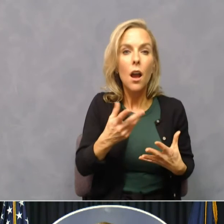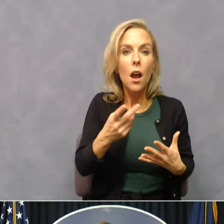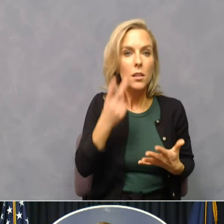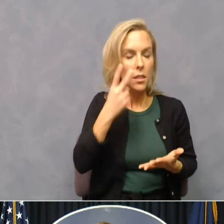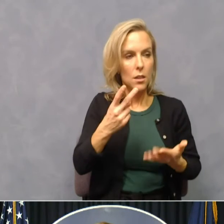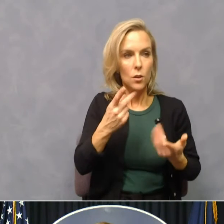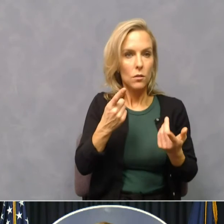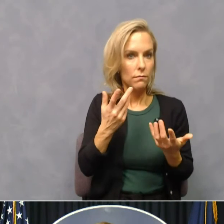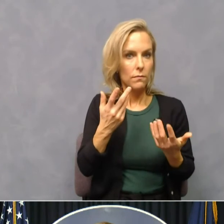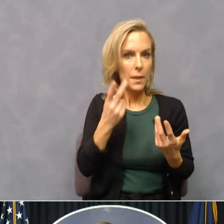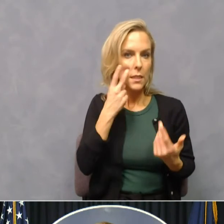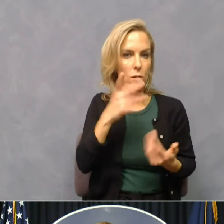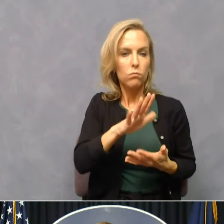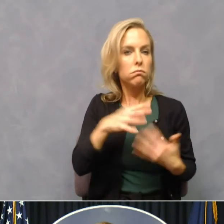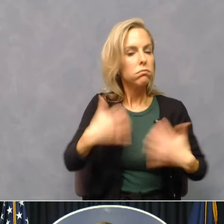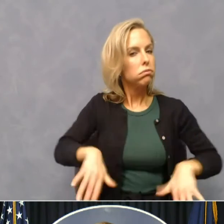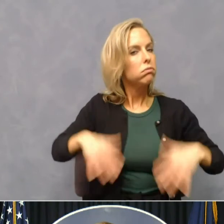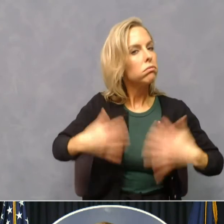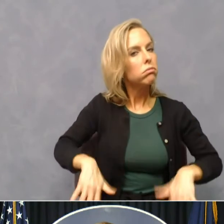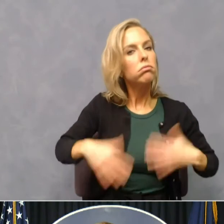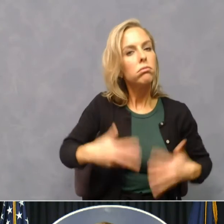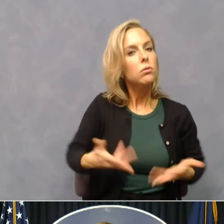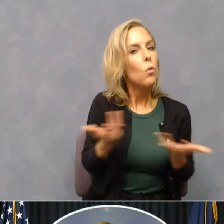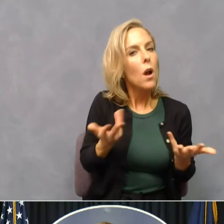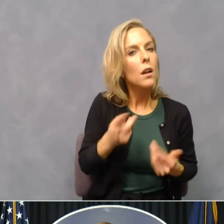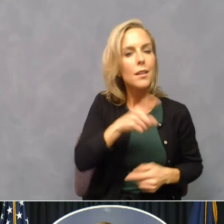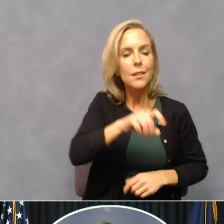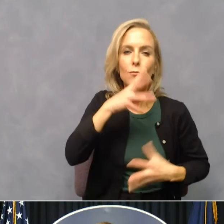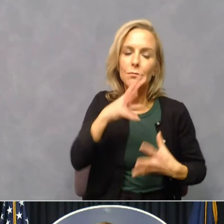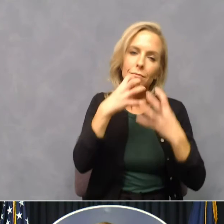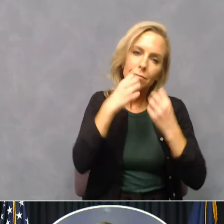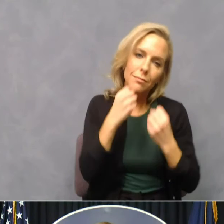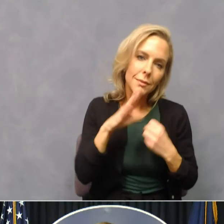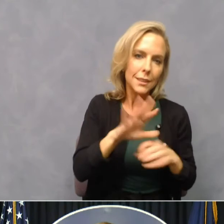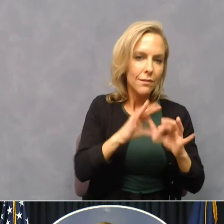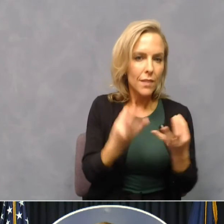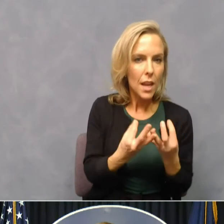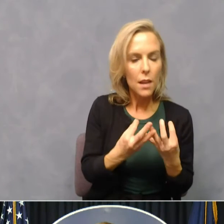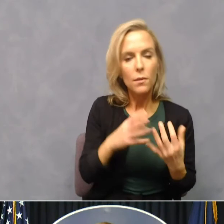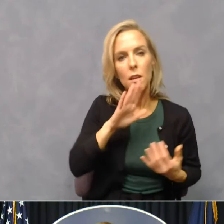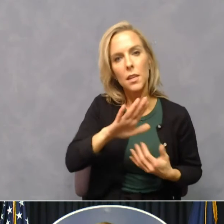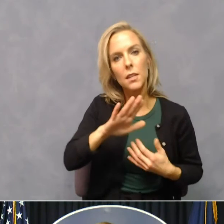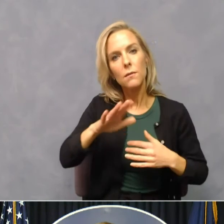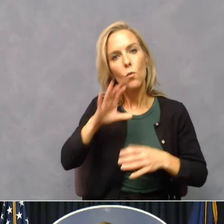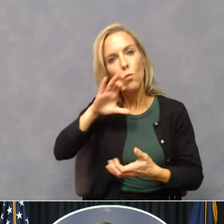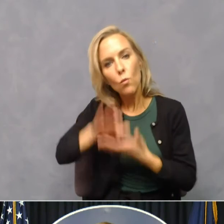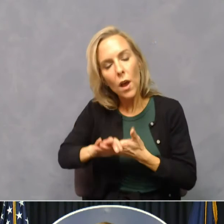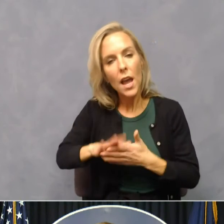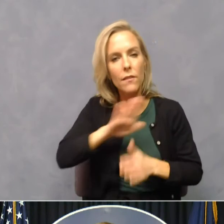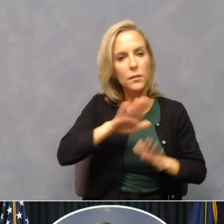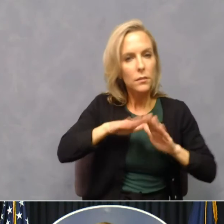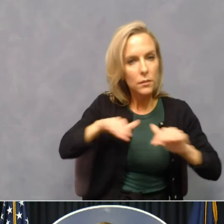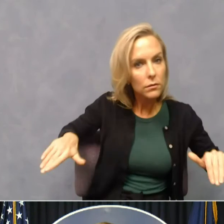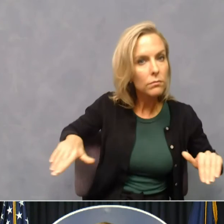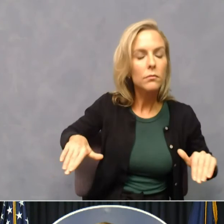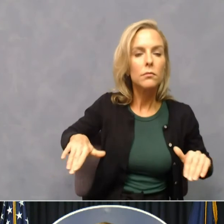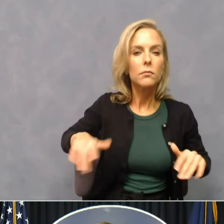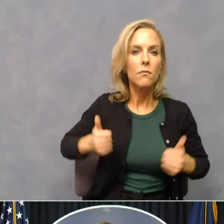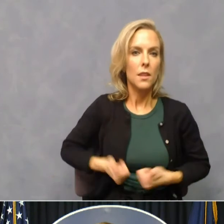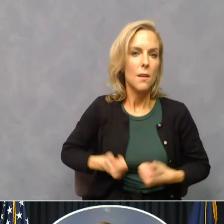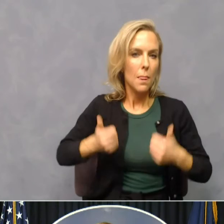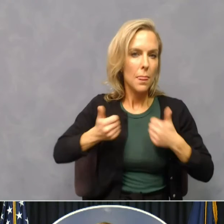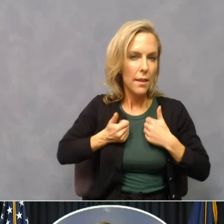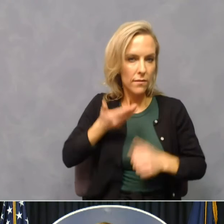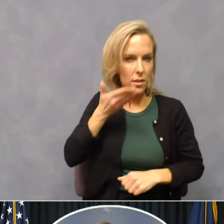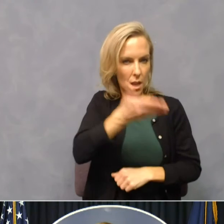Dr. Miller is that he loved his family. He loved his wife and his 11 kids. He lived out in an